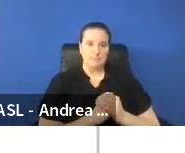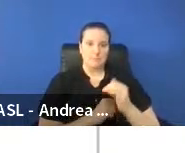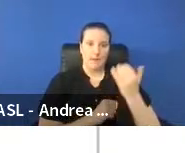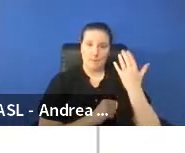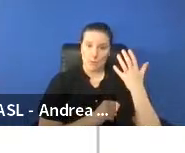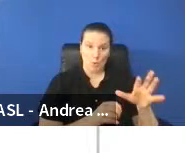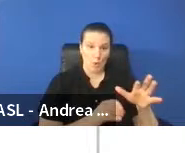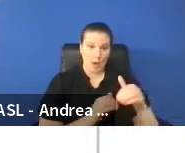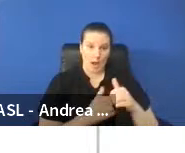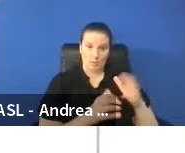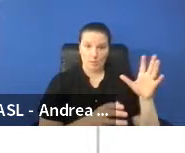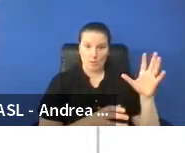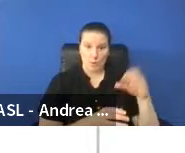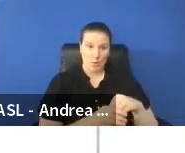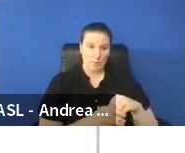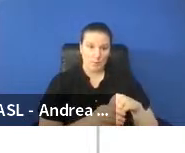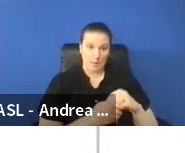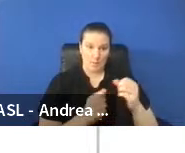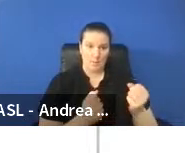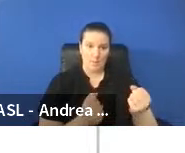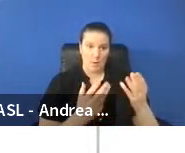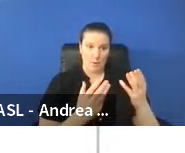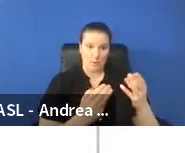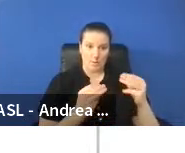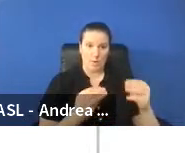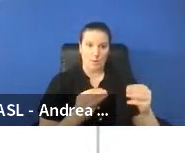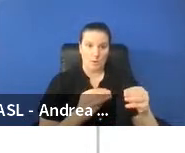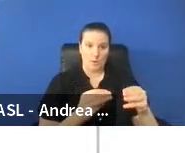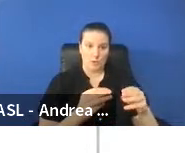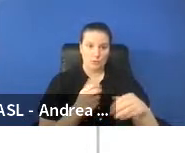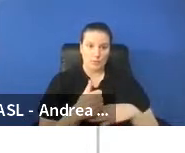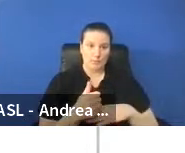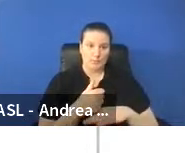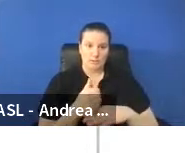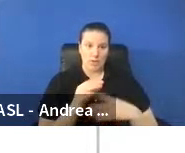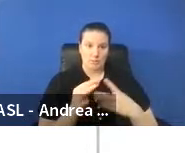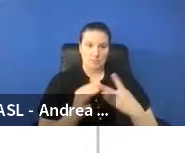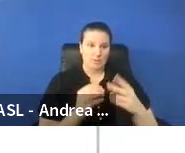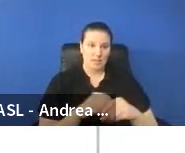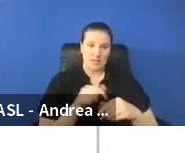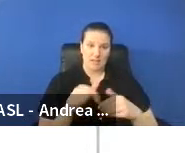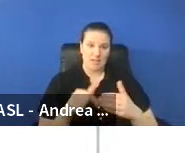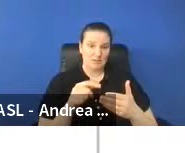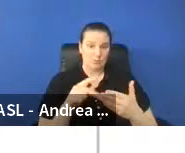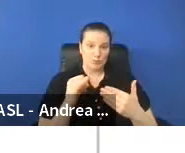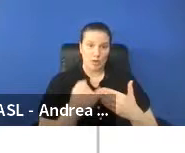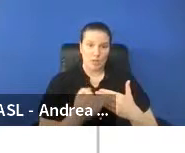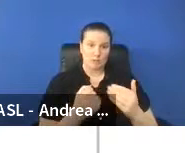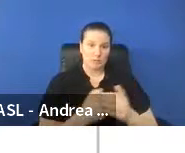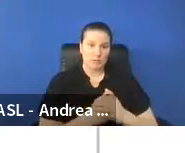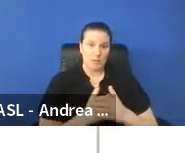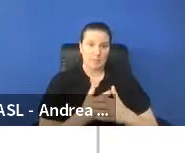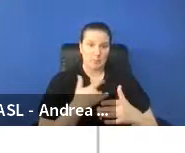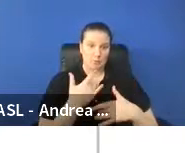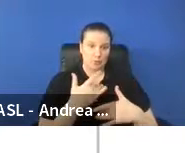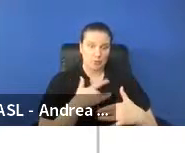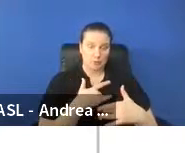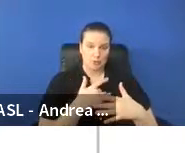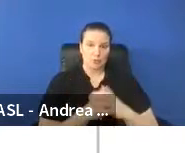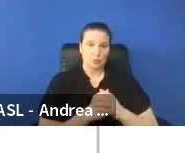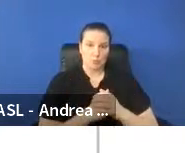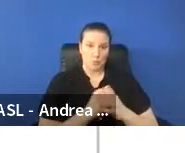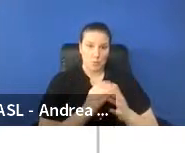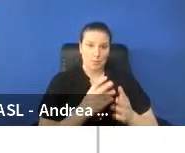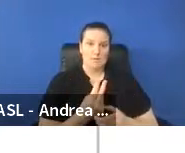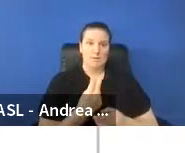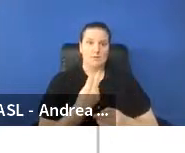we're going to incorporate multimodal transportation options in this project, I'm concerned that we're going to be